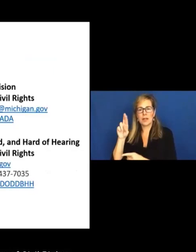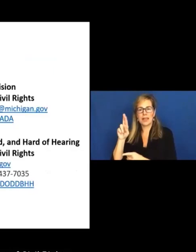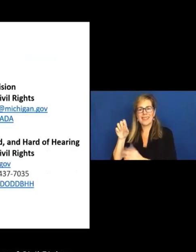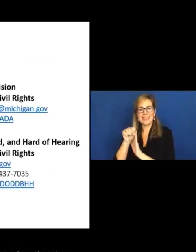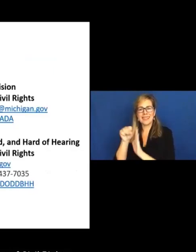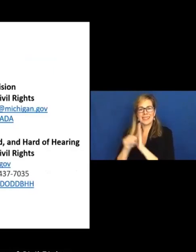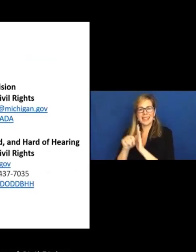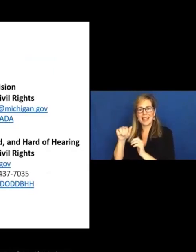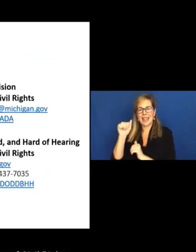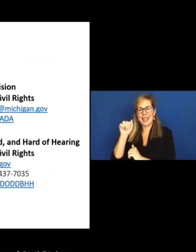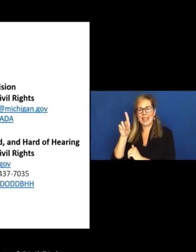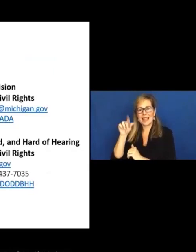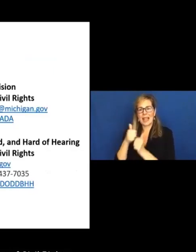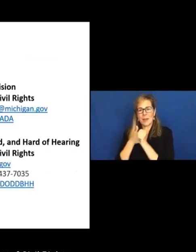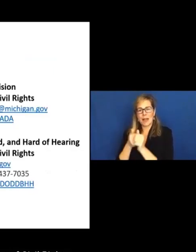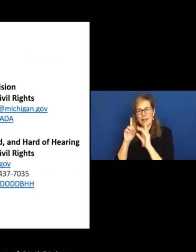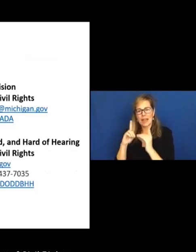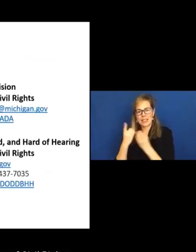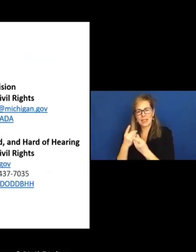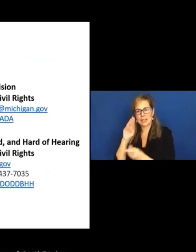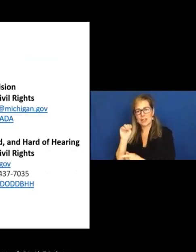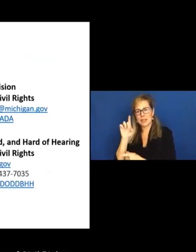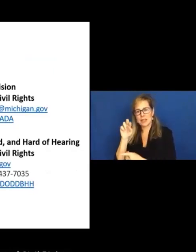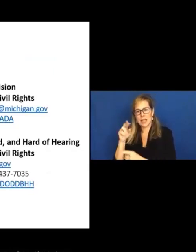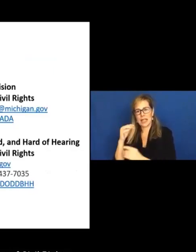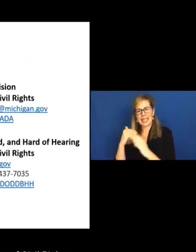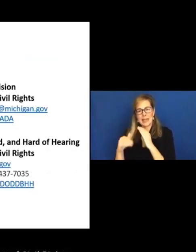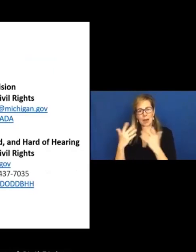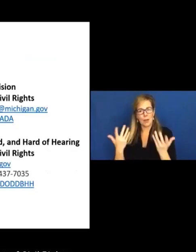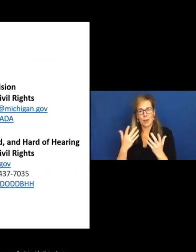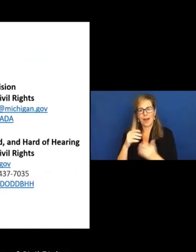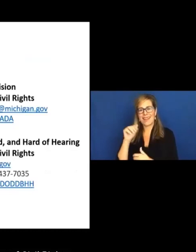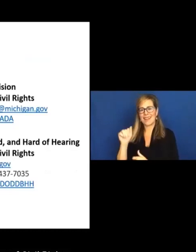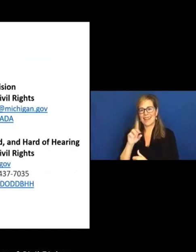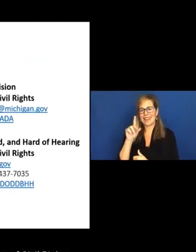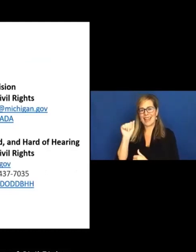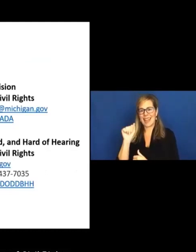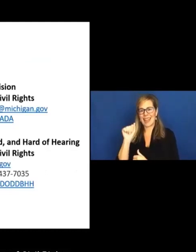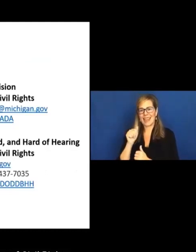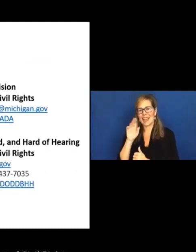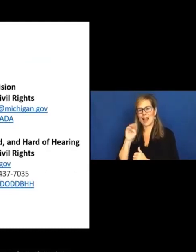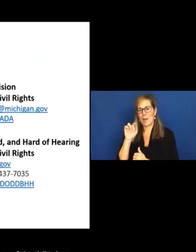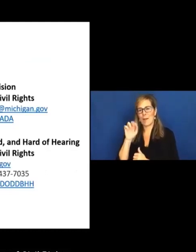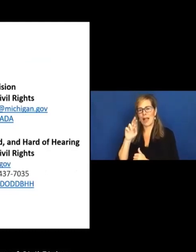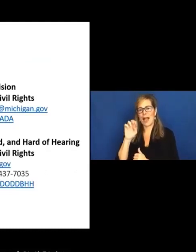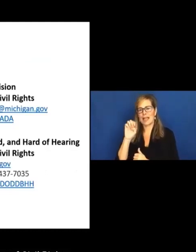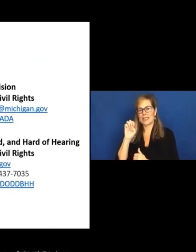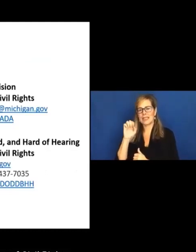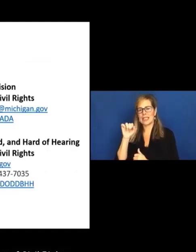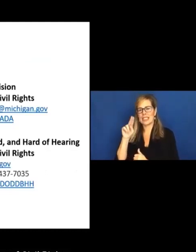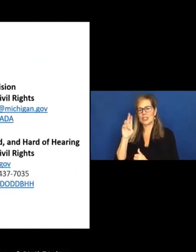Compliance Division, Michigan Department of Civil Rights email is ADA compliance issues